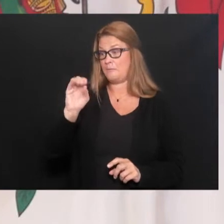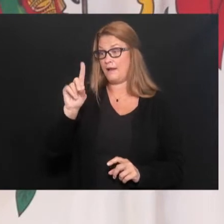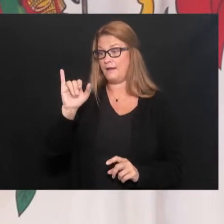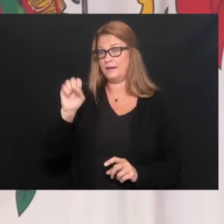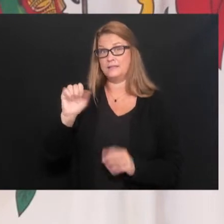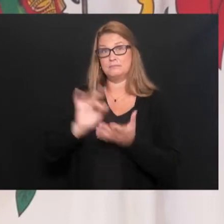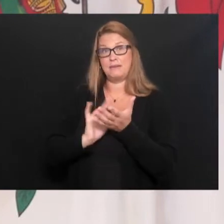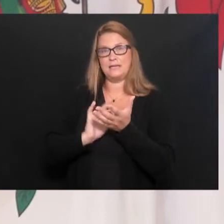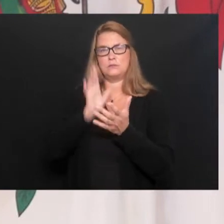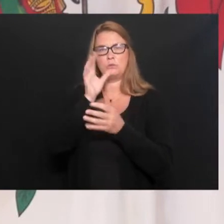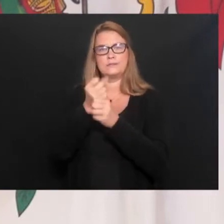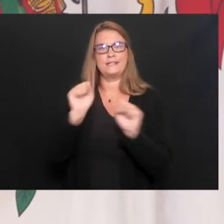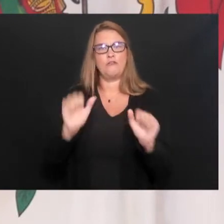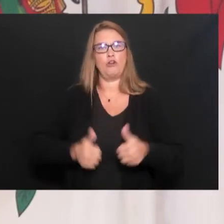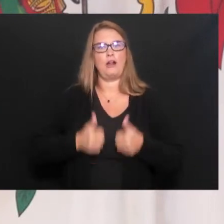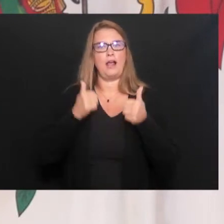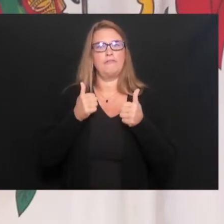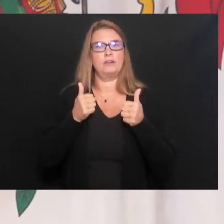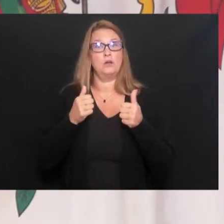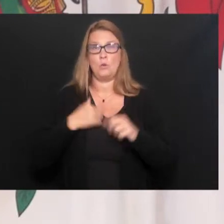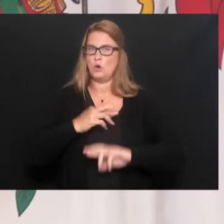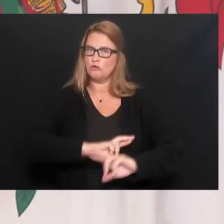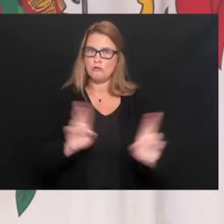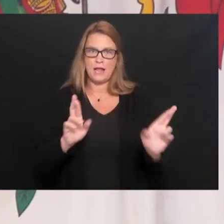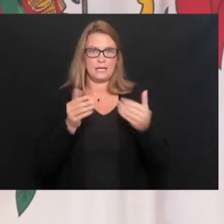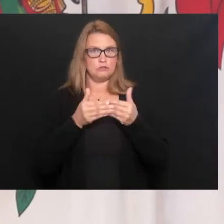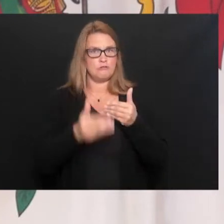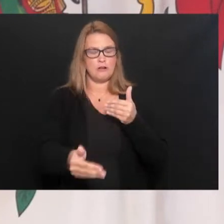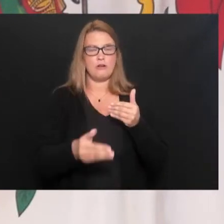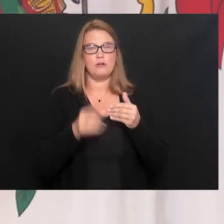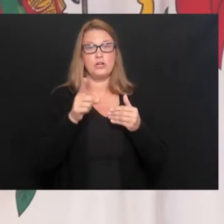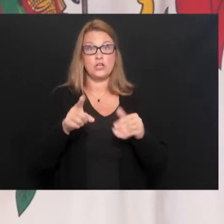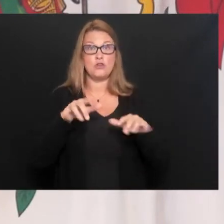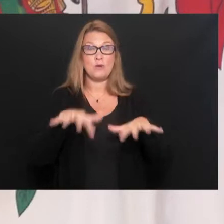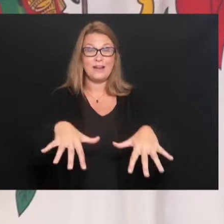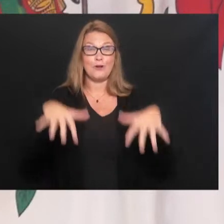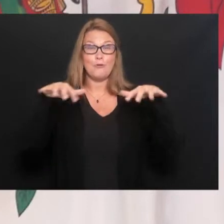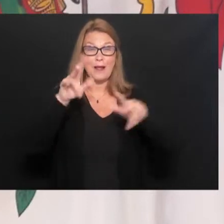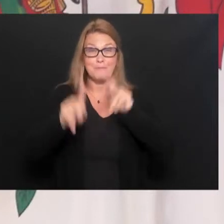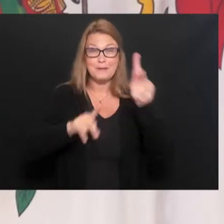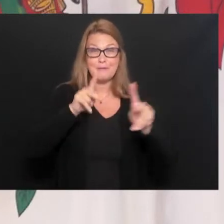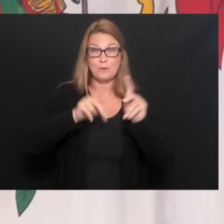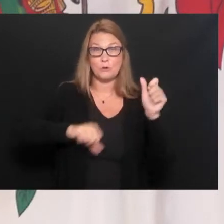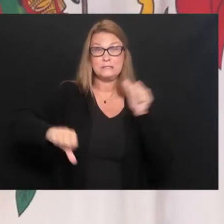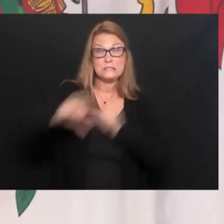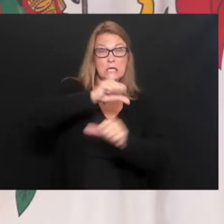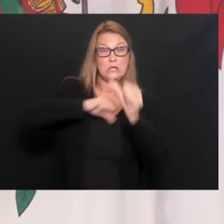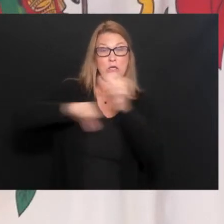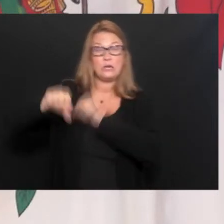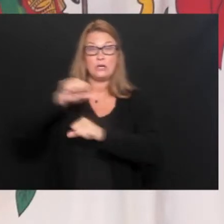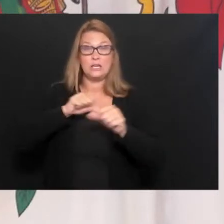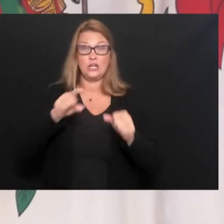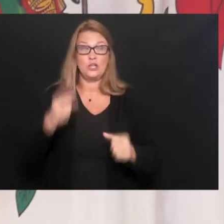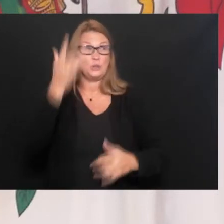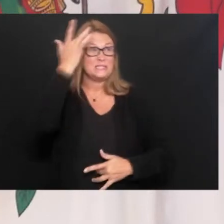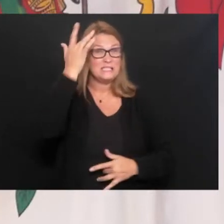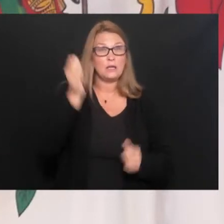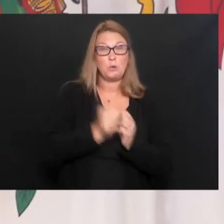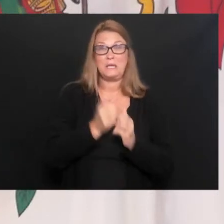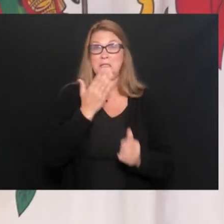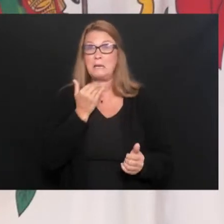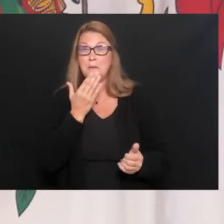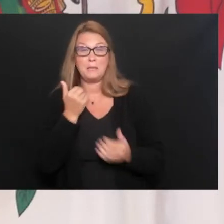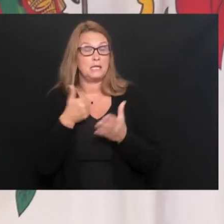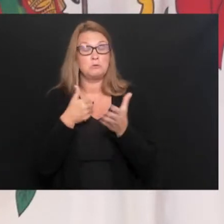got them, we're ready to go. If you go into a crowd of people and you have any compromising situation, diabetes, whatever it may